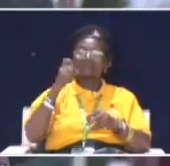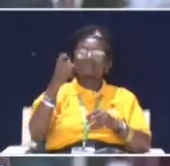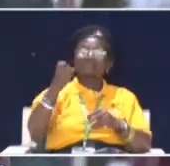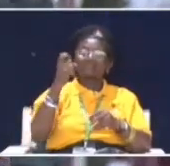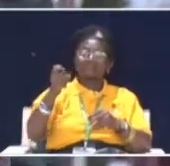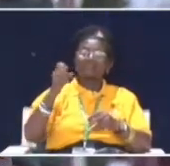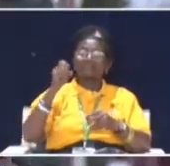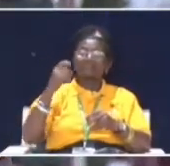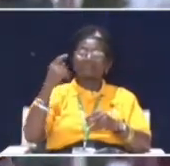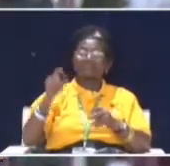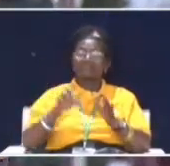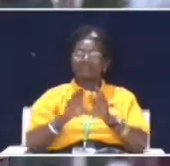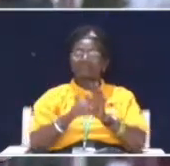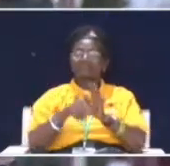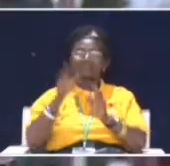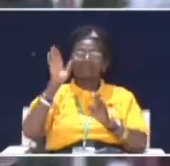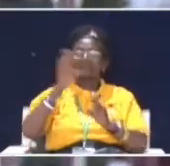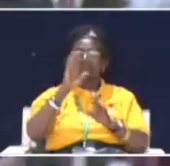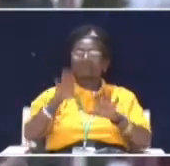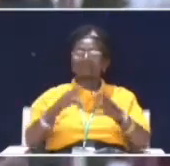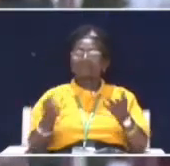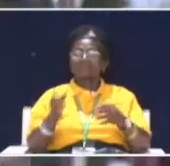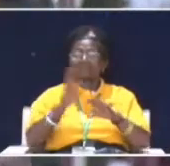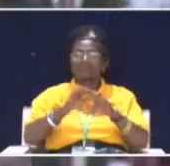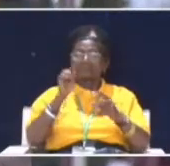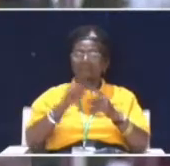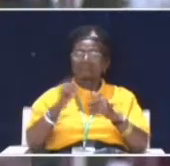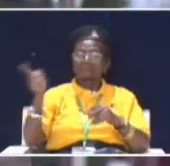the door will be opened unto you.